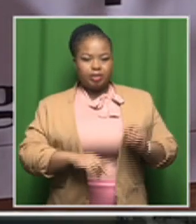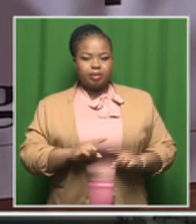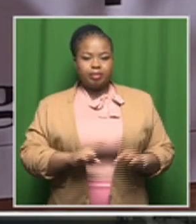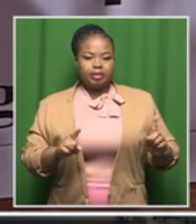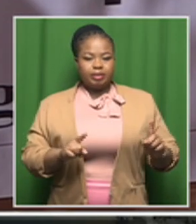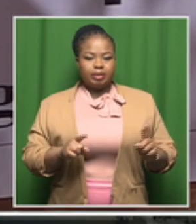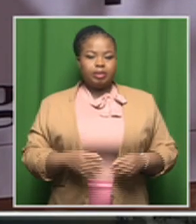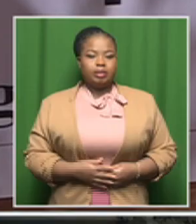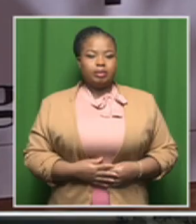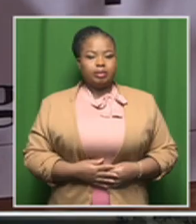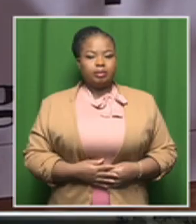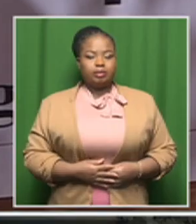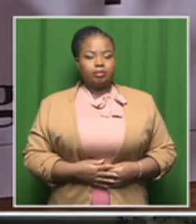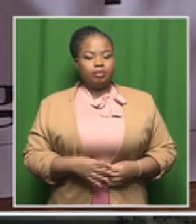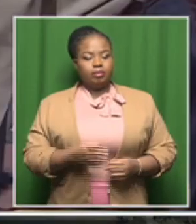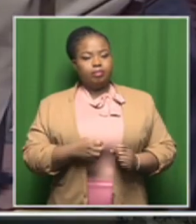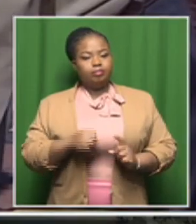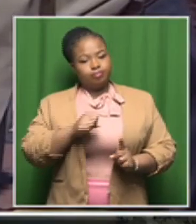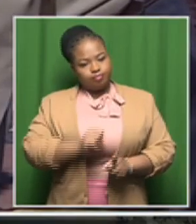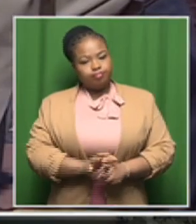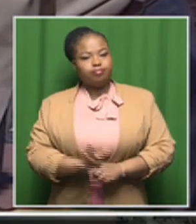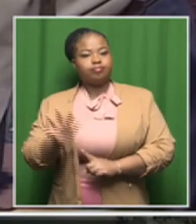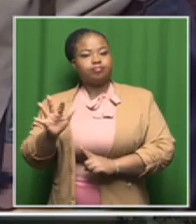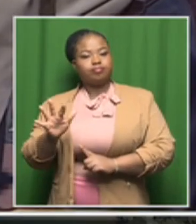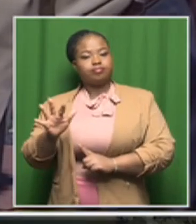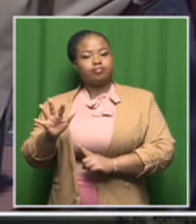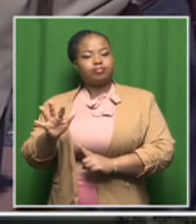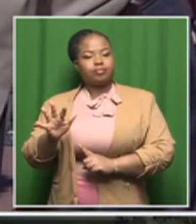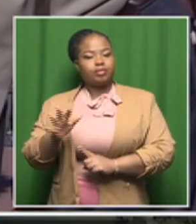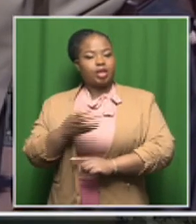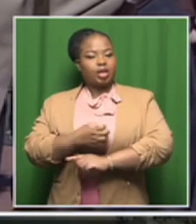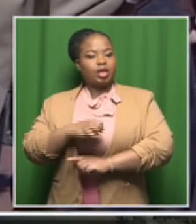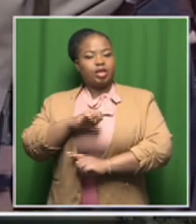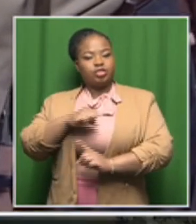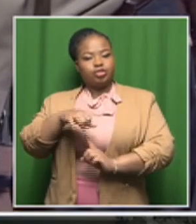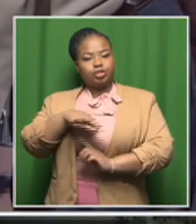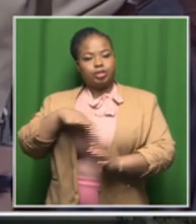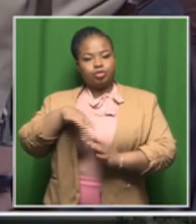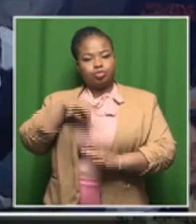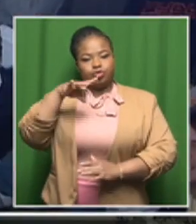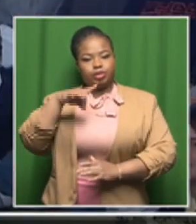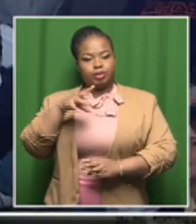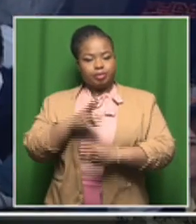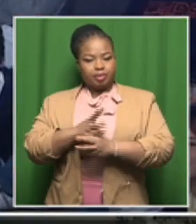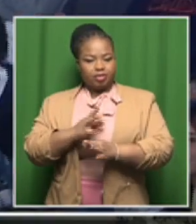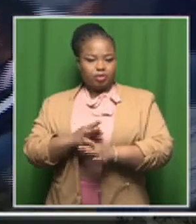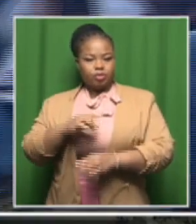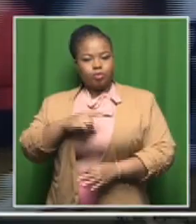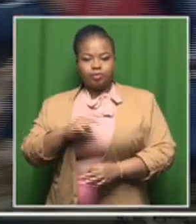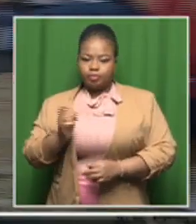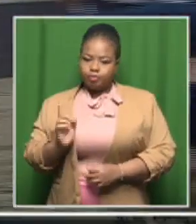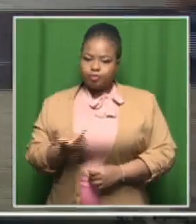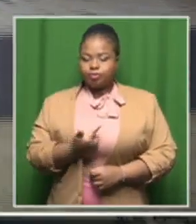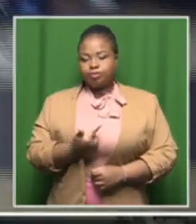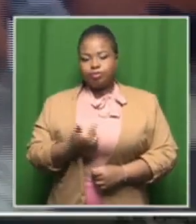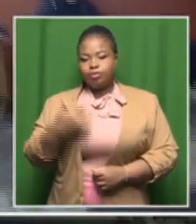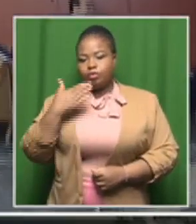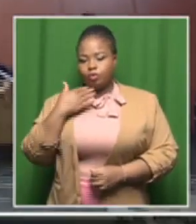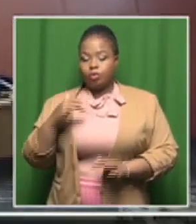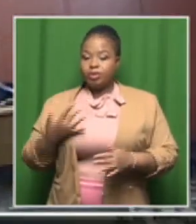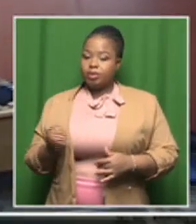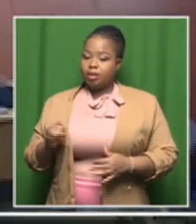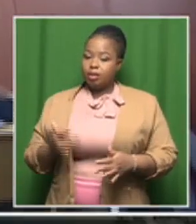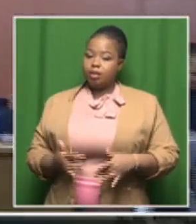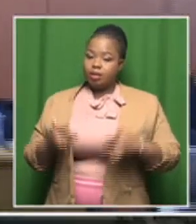divided her energy as a parent, so that all of us who stayed